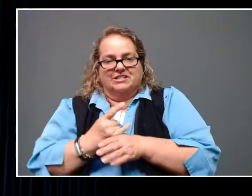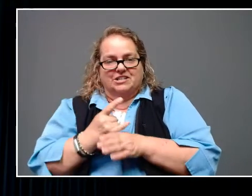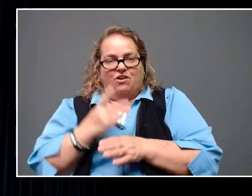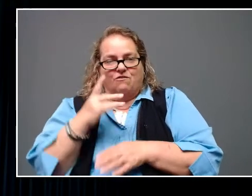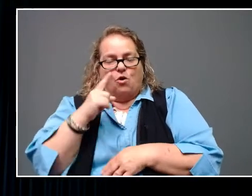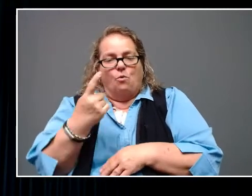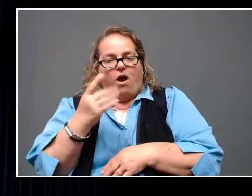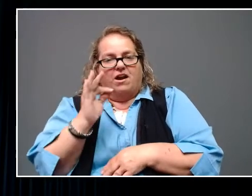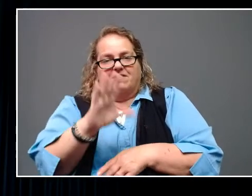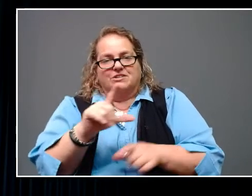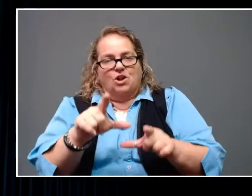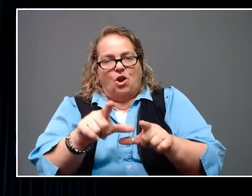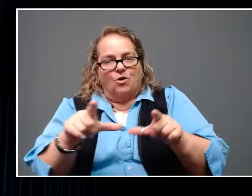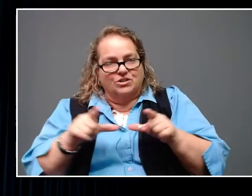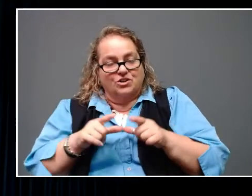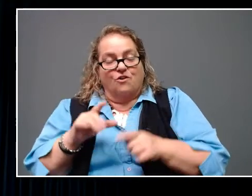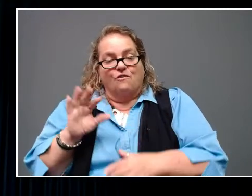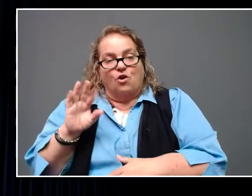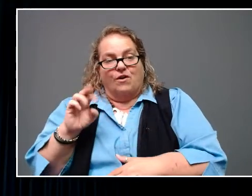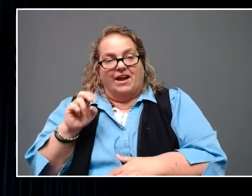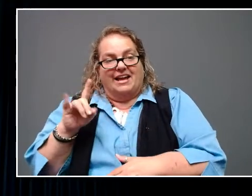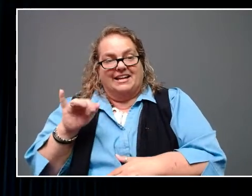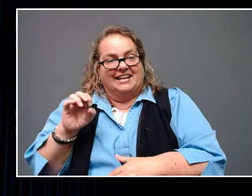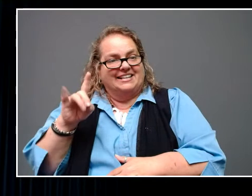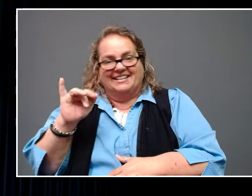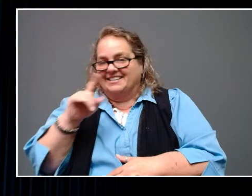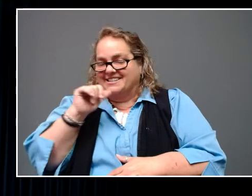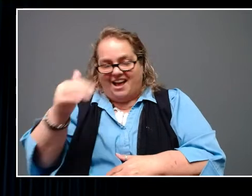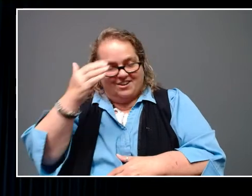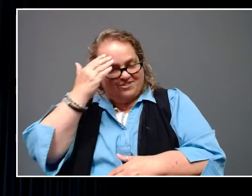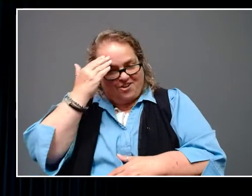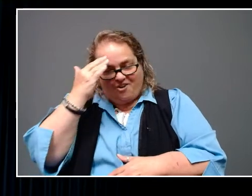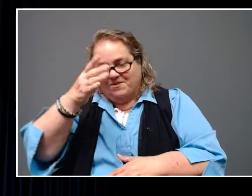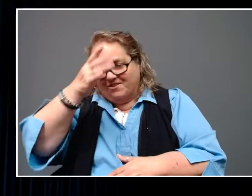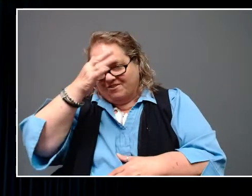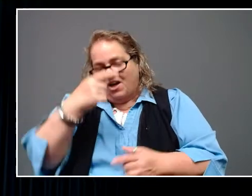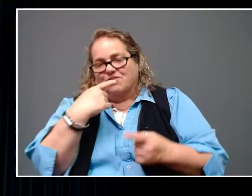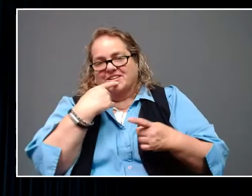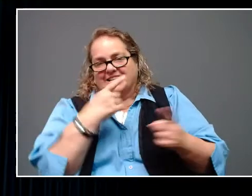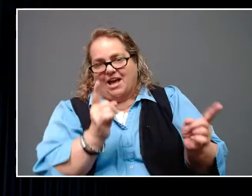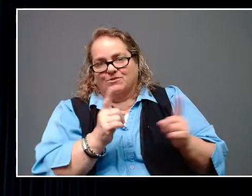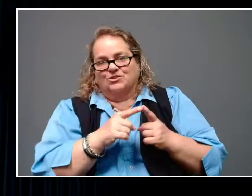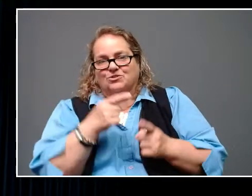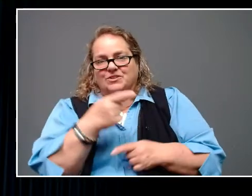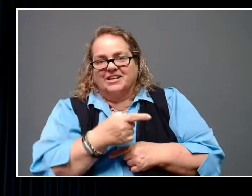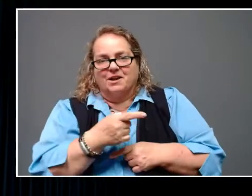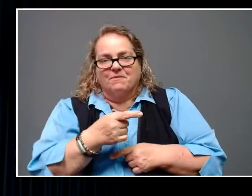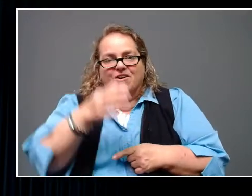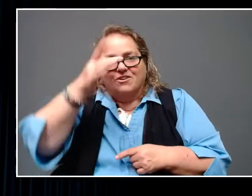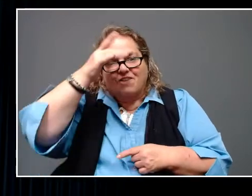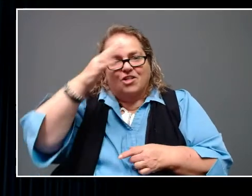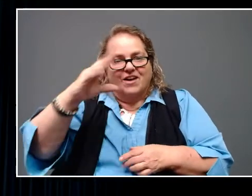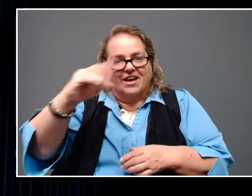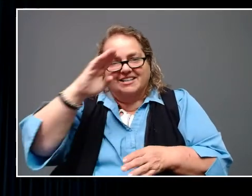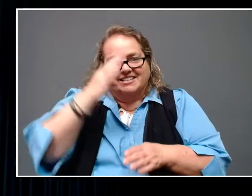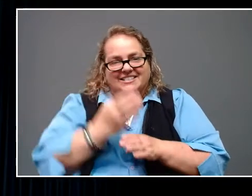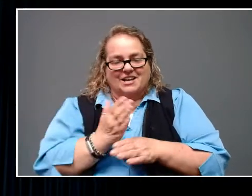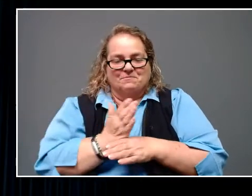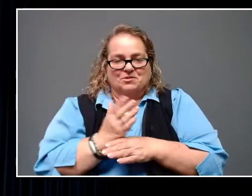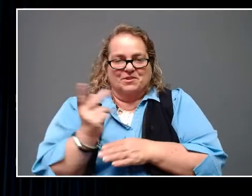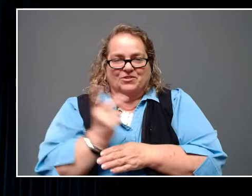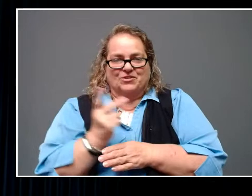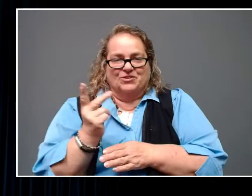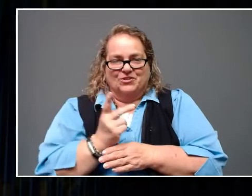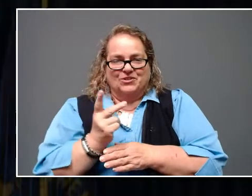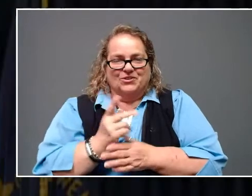know. Pretty special between a father and a son. I got to tell Freddie I know a little bit of what